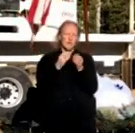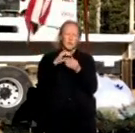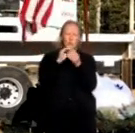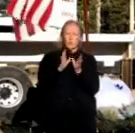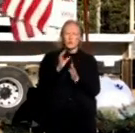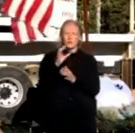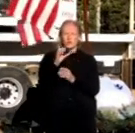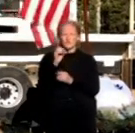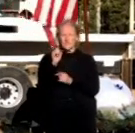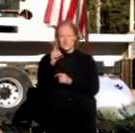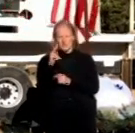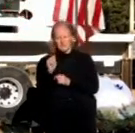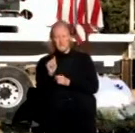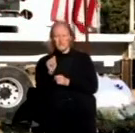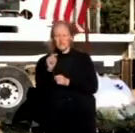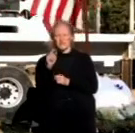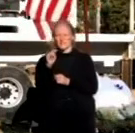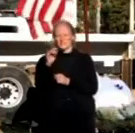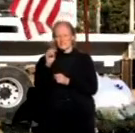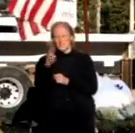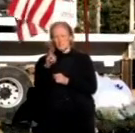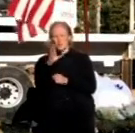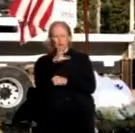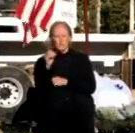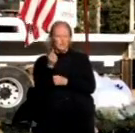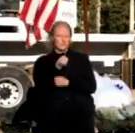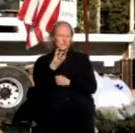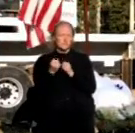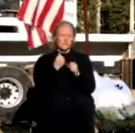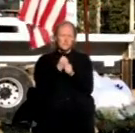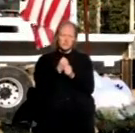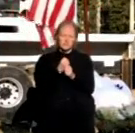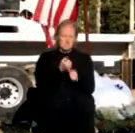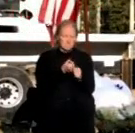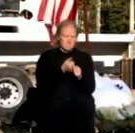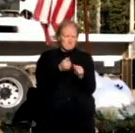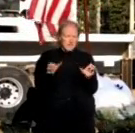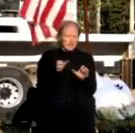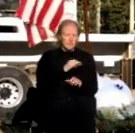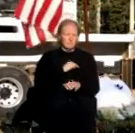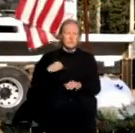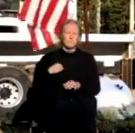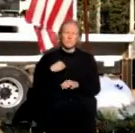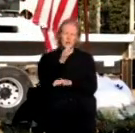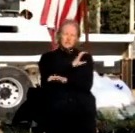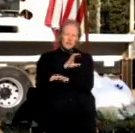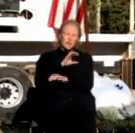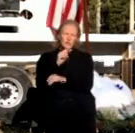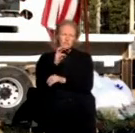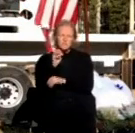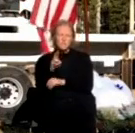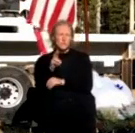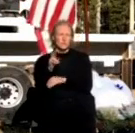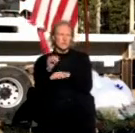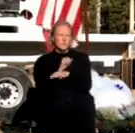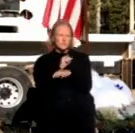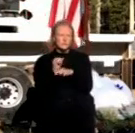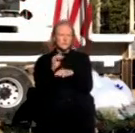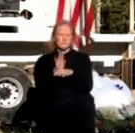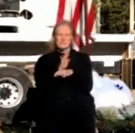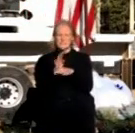of Delta Timber Company for several years. Perry was an active member of the Colorado Timber Industry Association